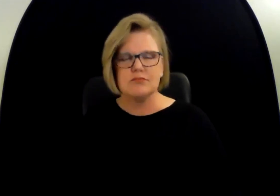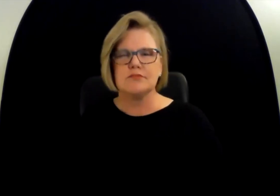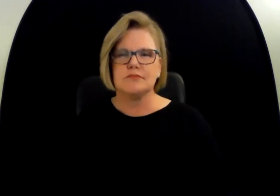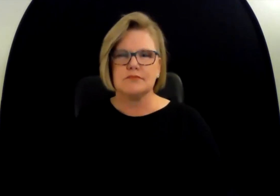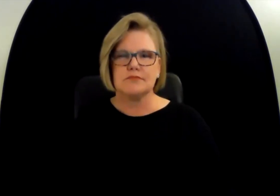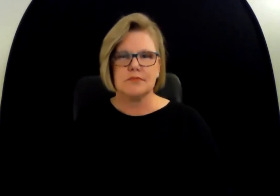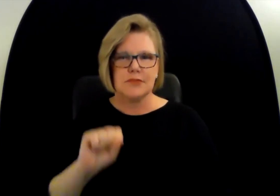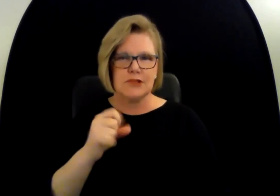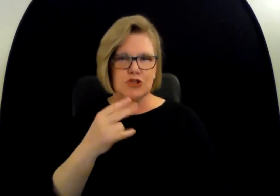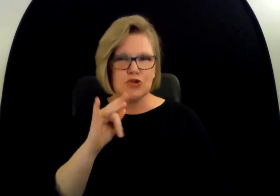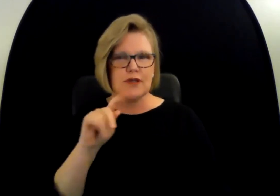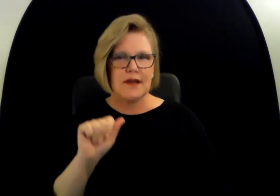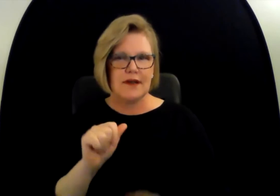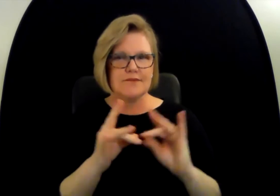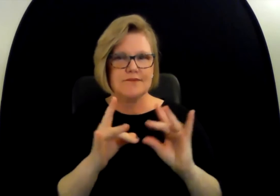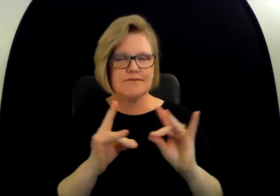Great question.